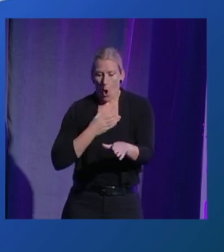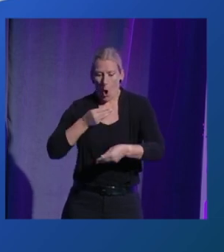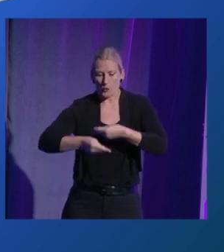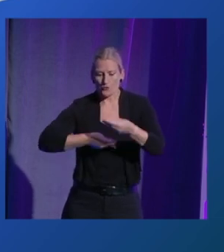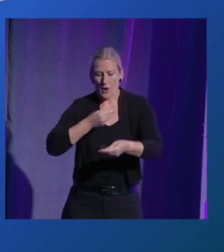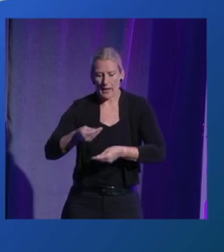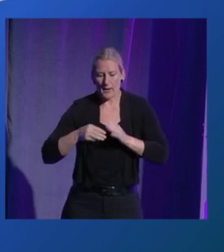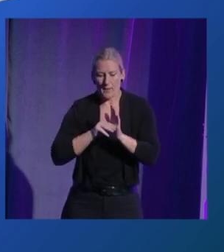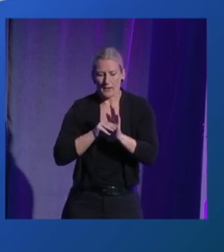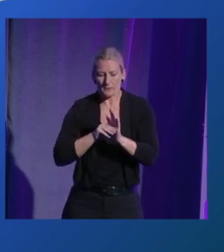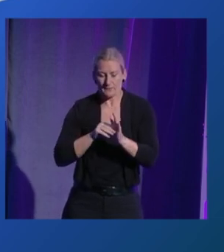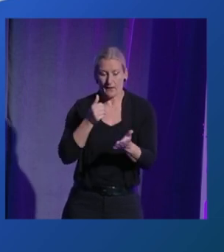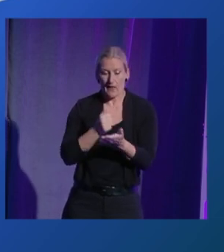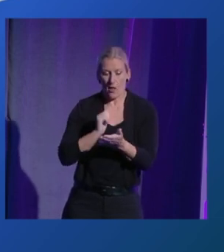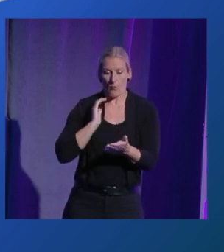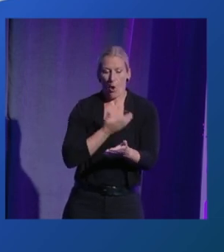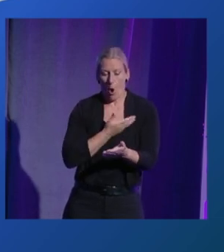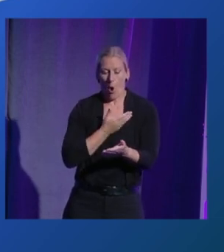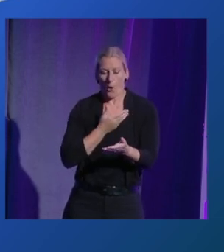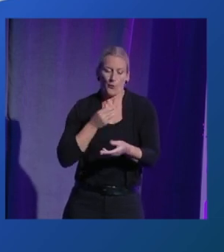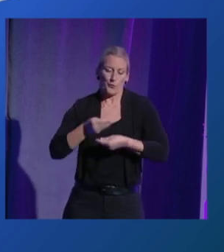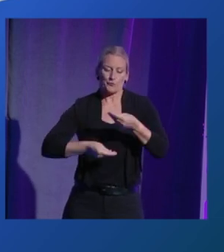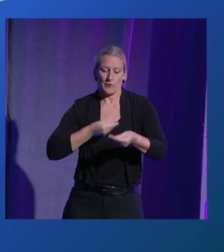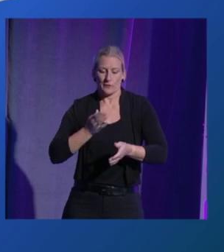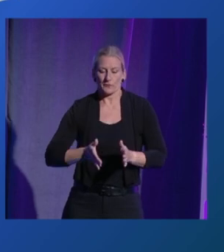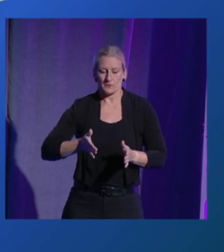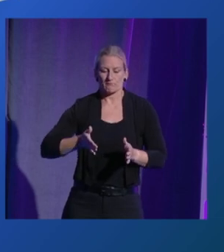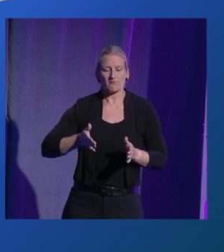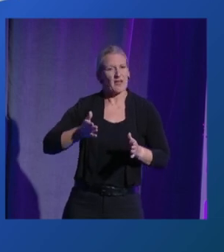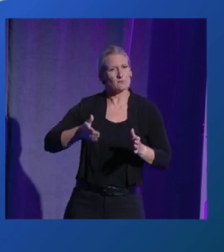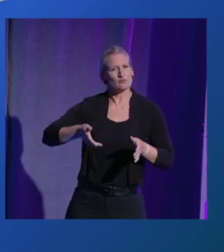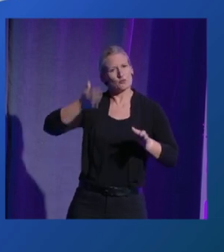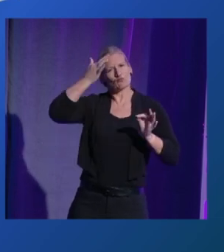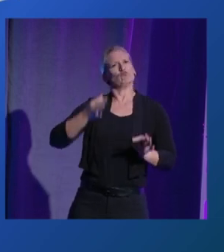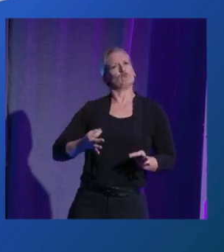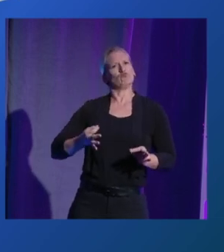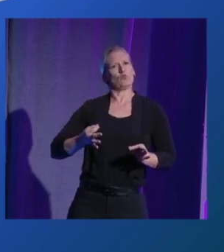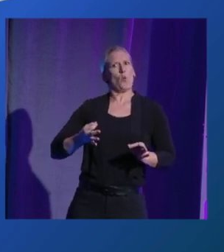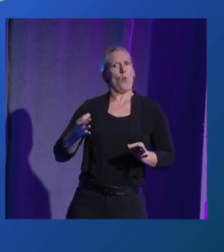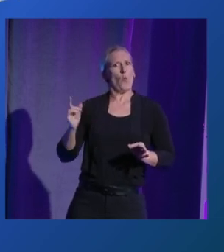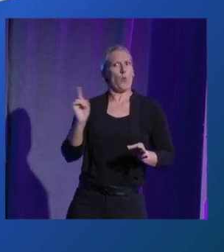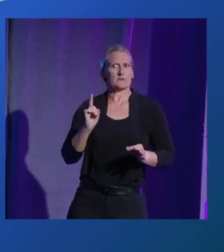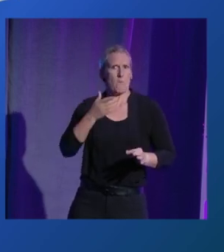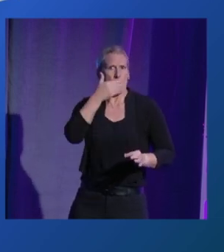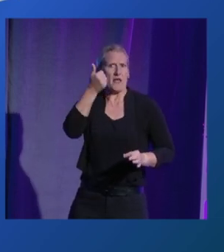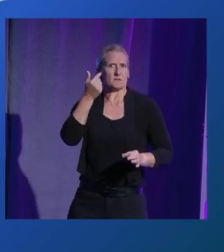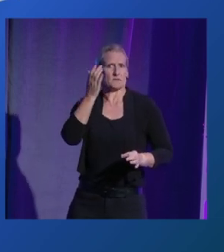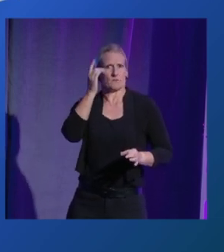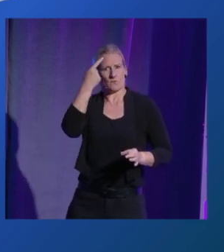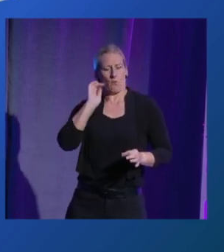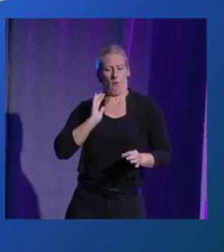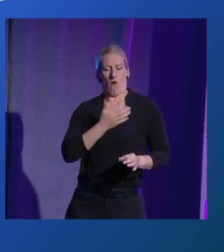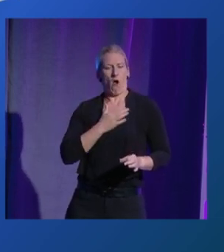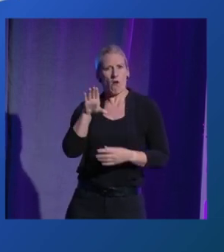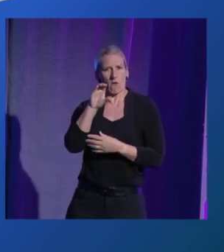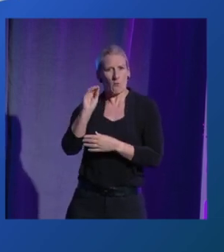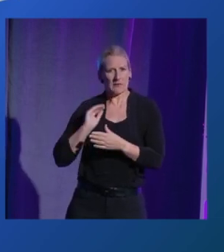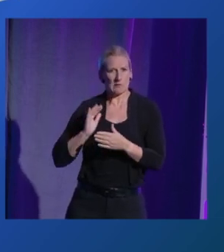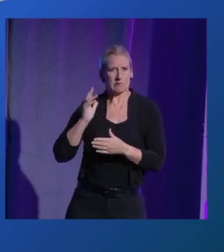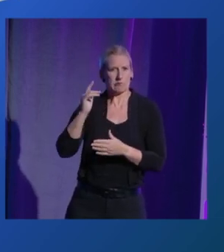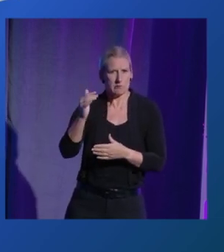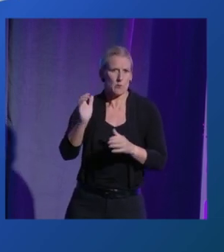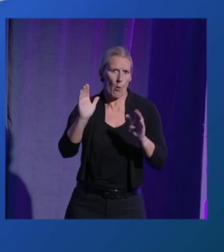that help our Traders make decisions about how to how to position us uh and uh and how to ultimately generate you know